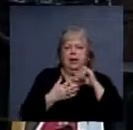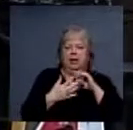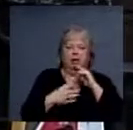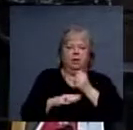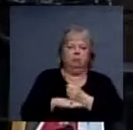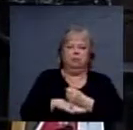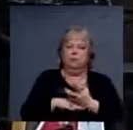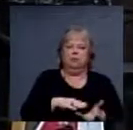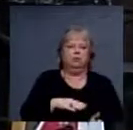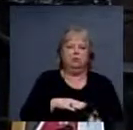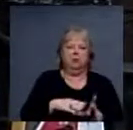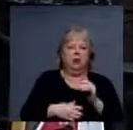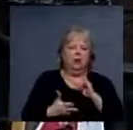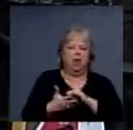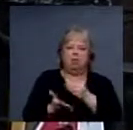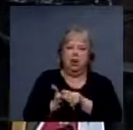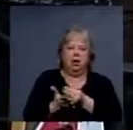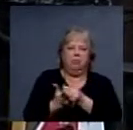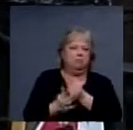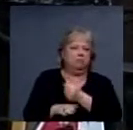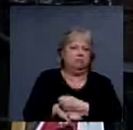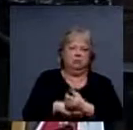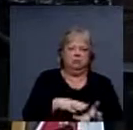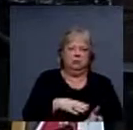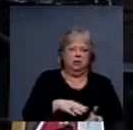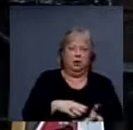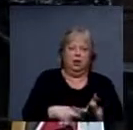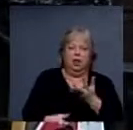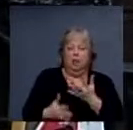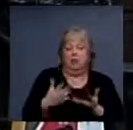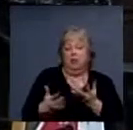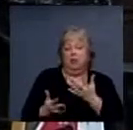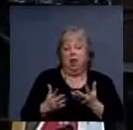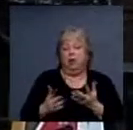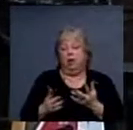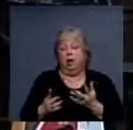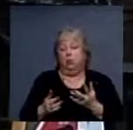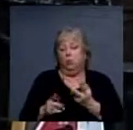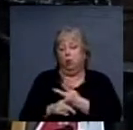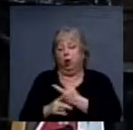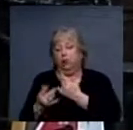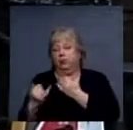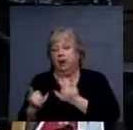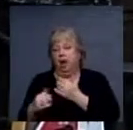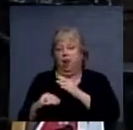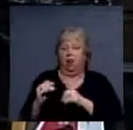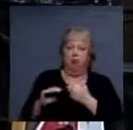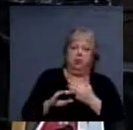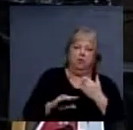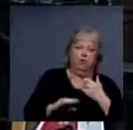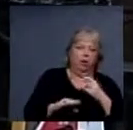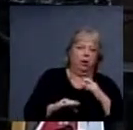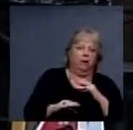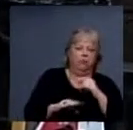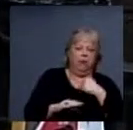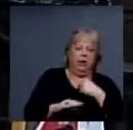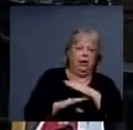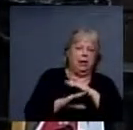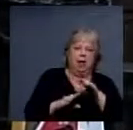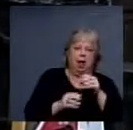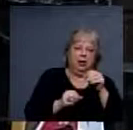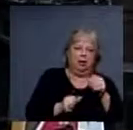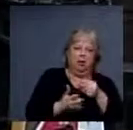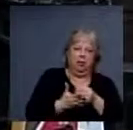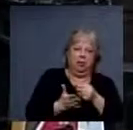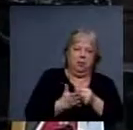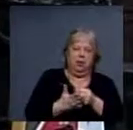that money. And we might be worse off than we were if we hadn't done it. But we have to look at